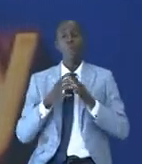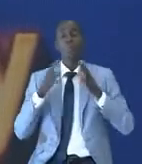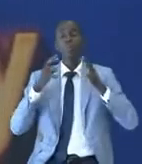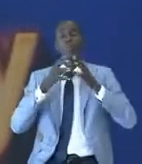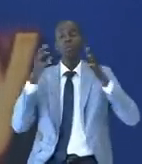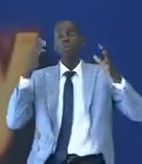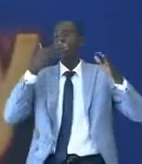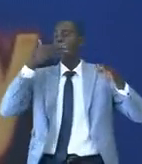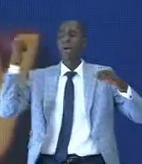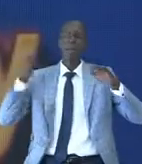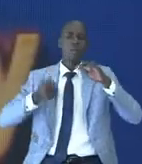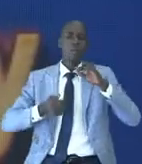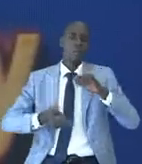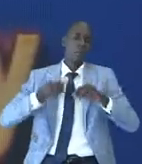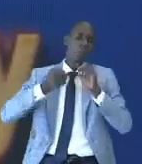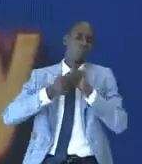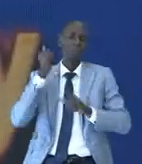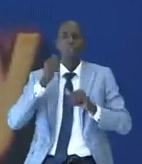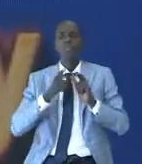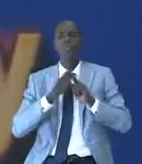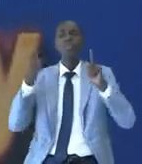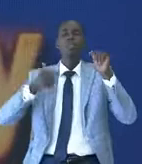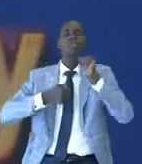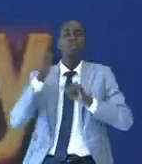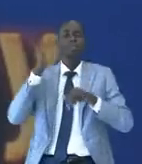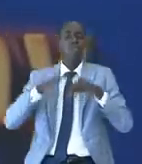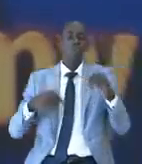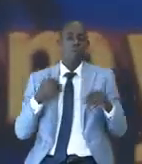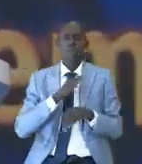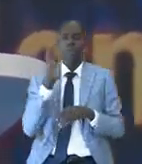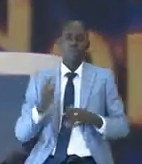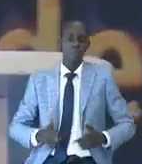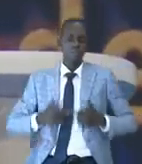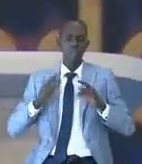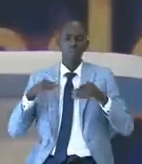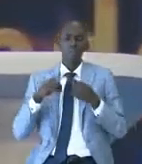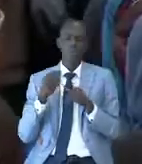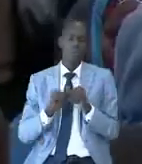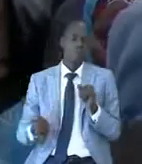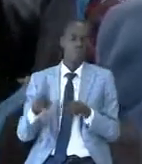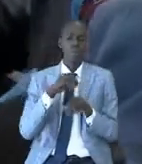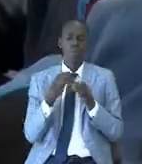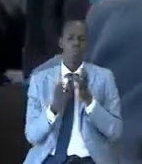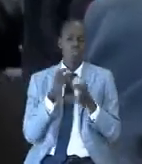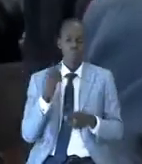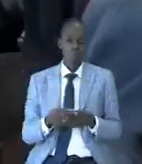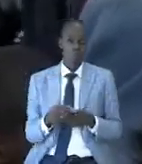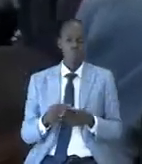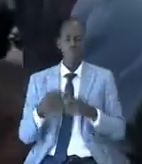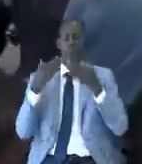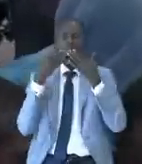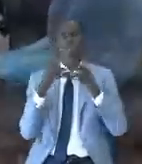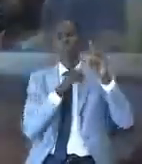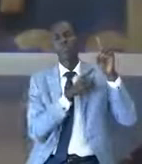better, higher, greater than we ever lived. Grant unto everyone in Jesus' name. Thank